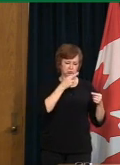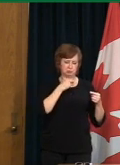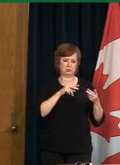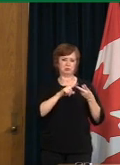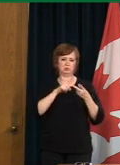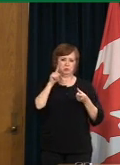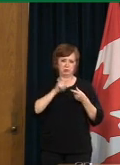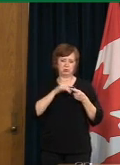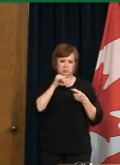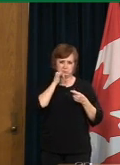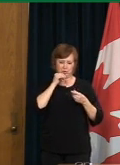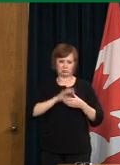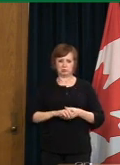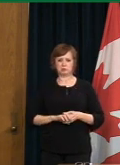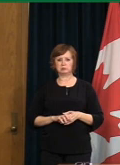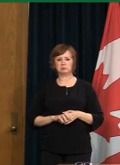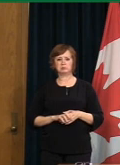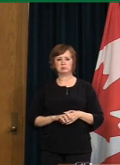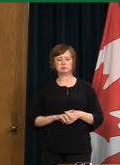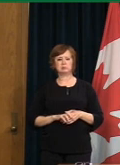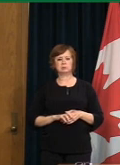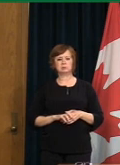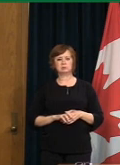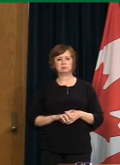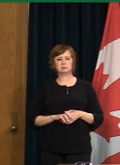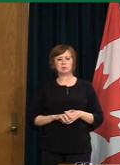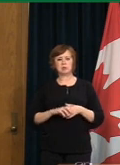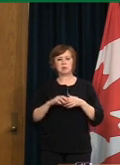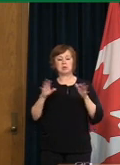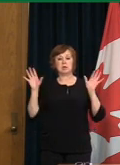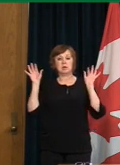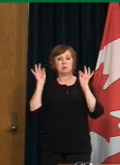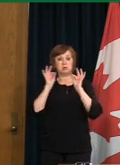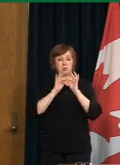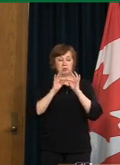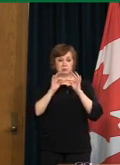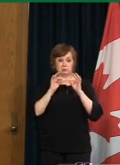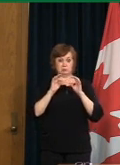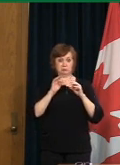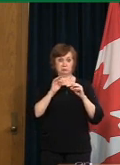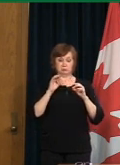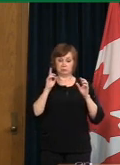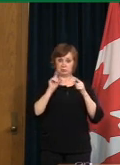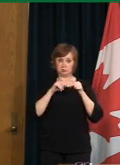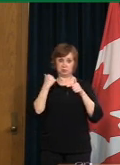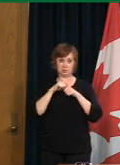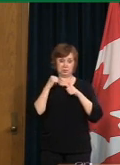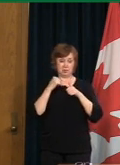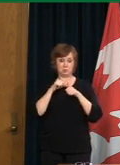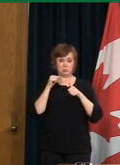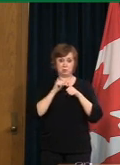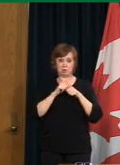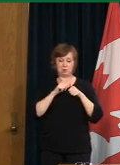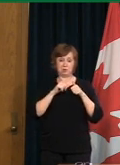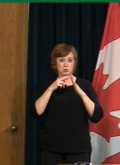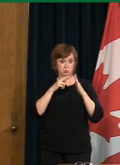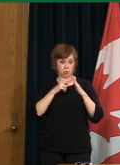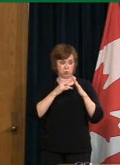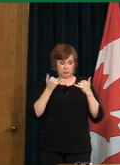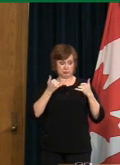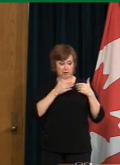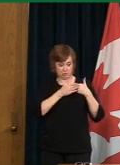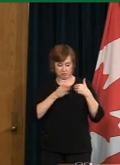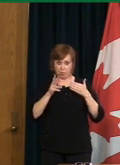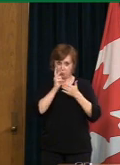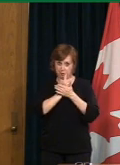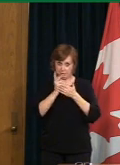team, the actions that are being added to today, which are substantial, that we will be able to not only hopefully flatten